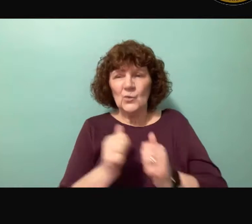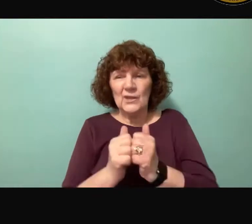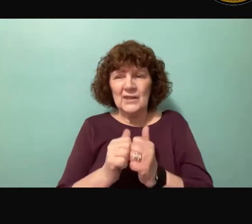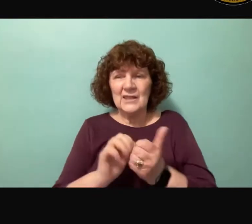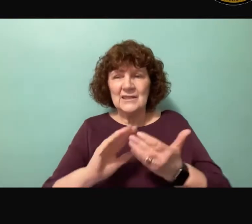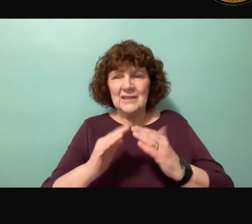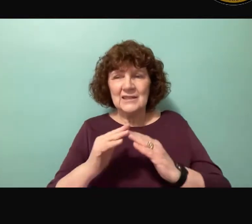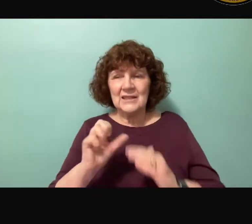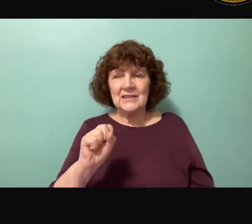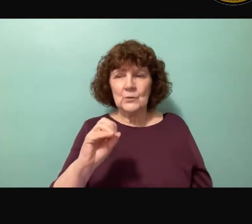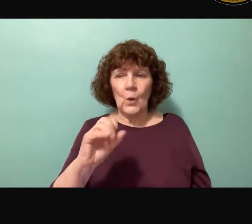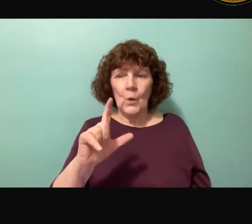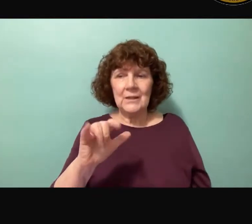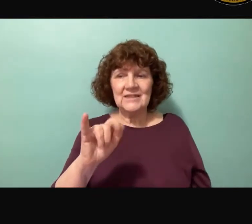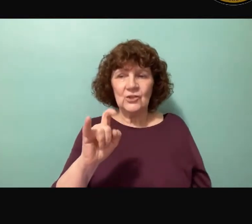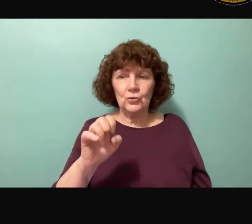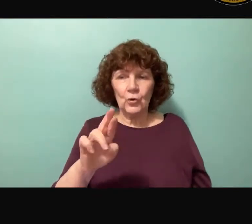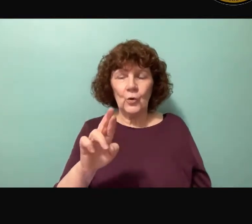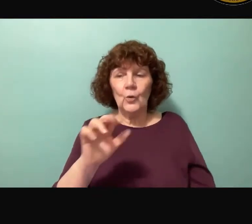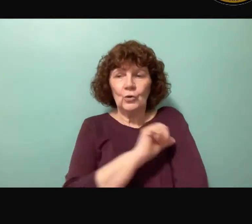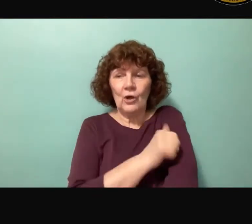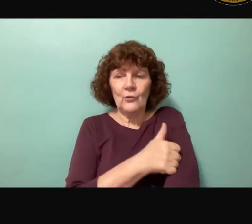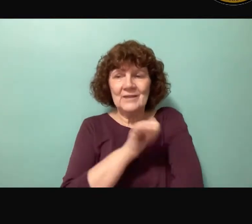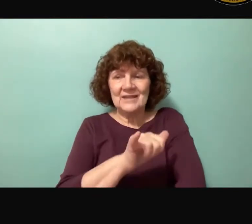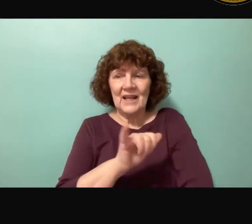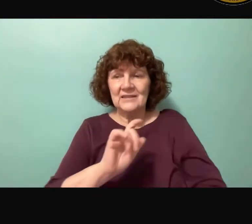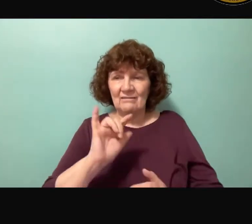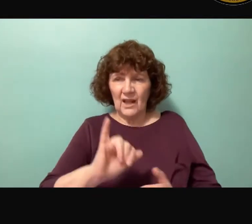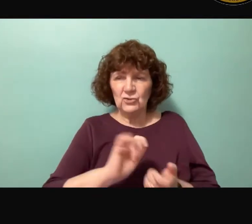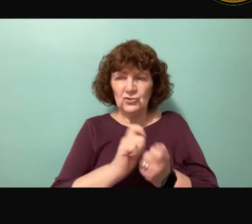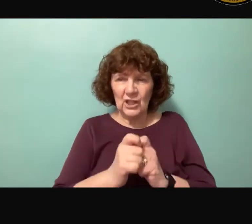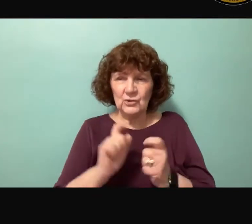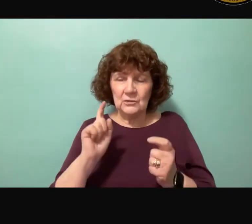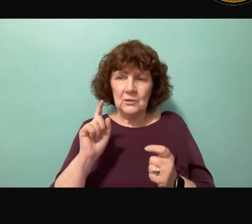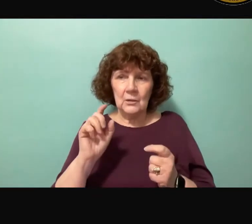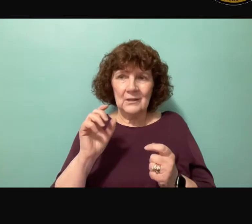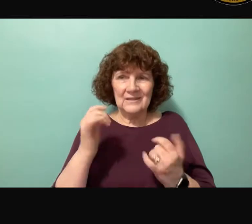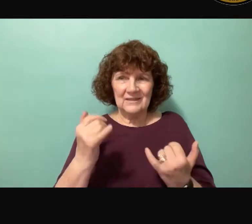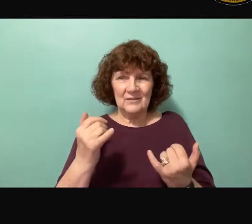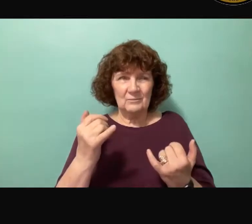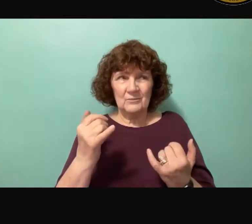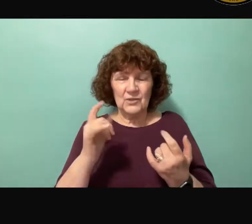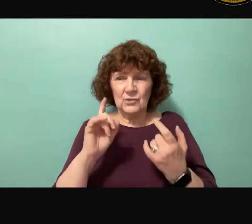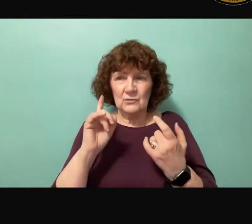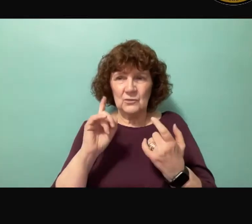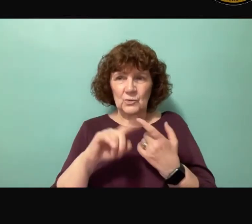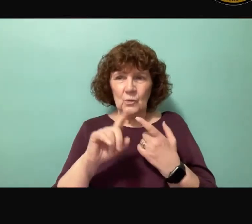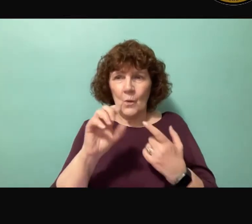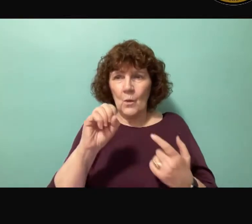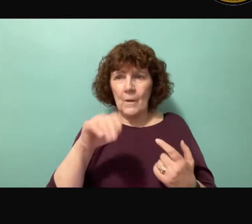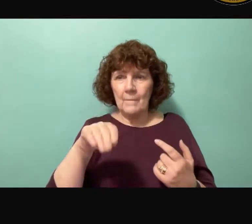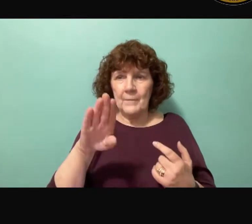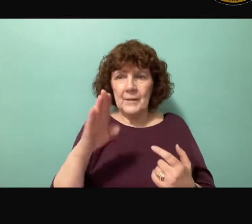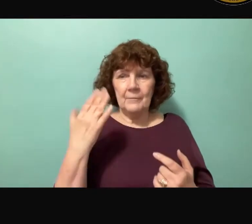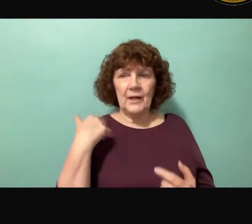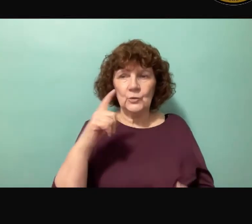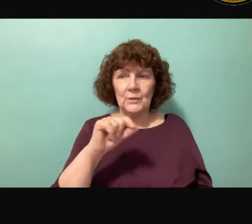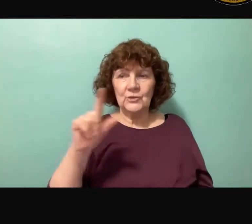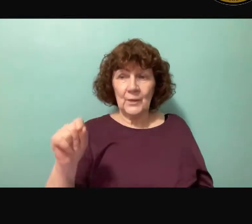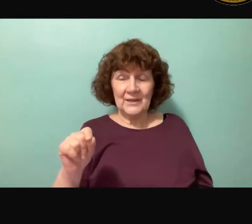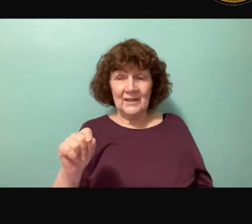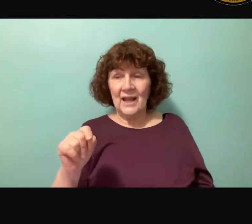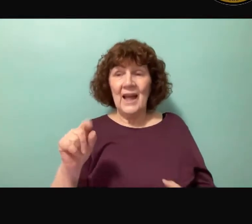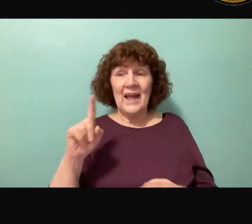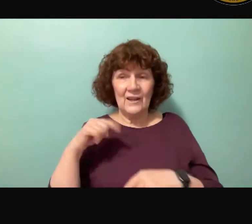That was then changed to OMB in 2020, has since been changed again late last year. We would just note